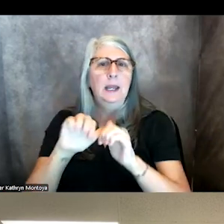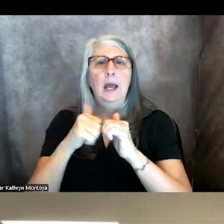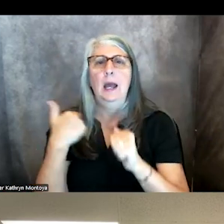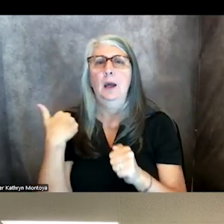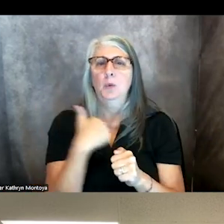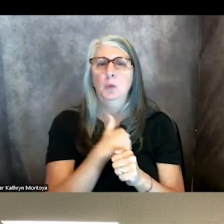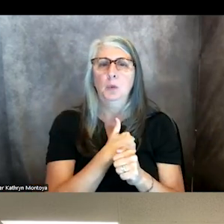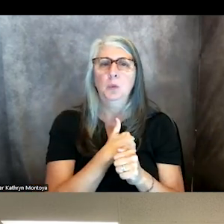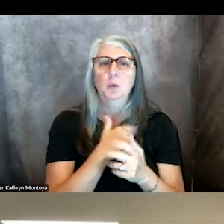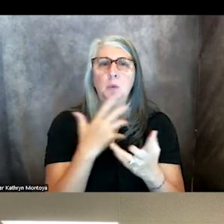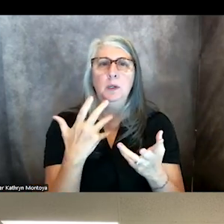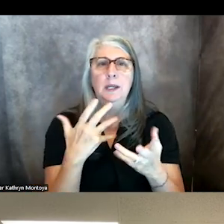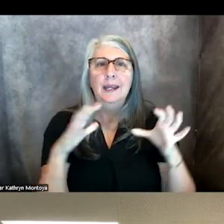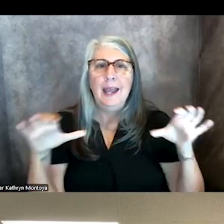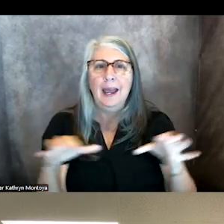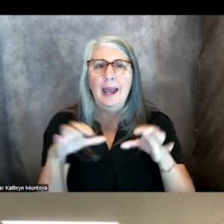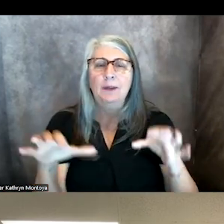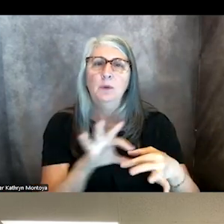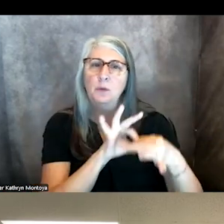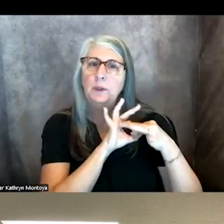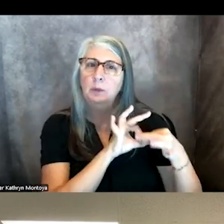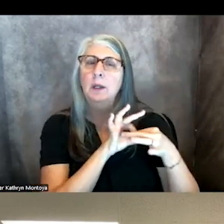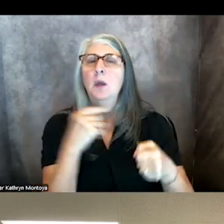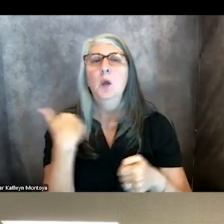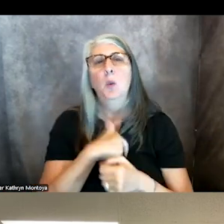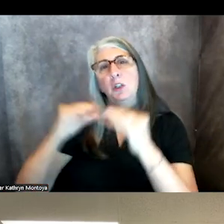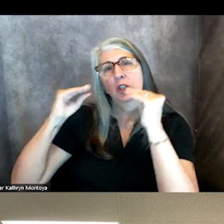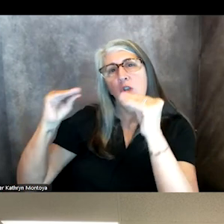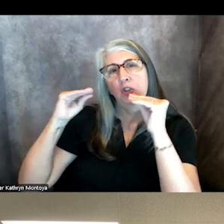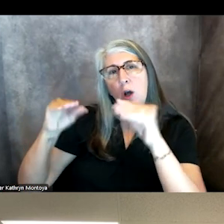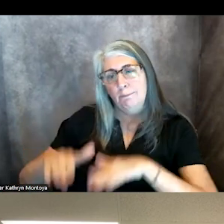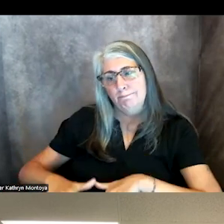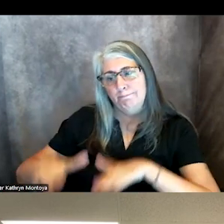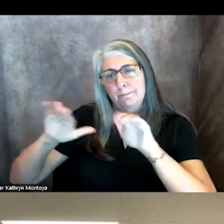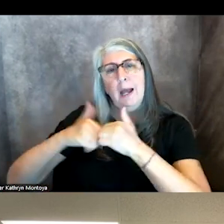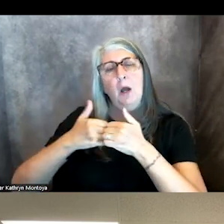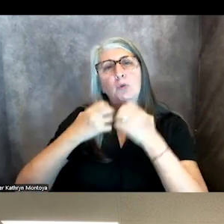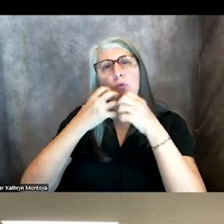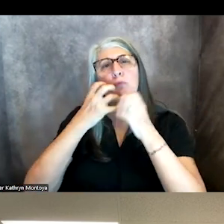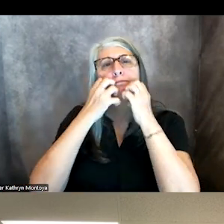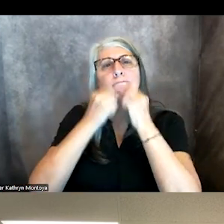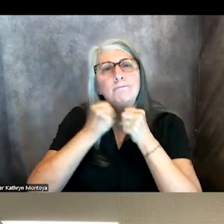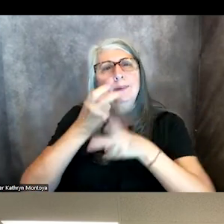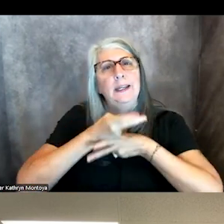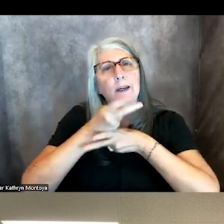in these relations. We're taught specifically how to care for one another